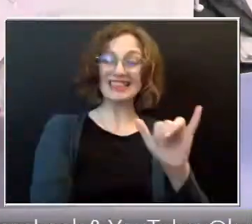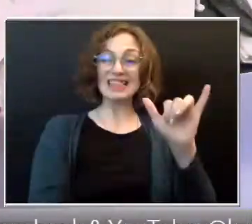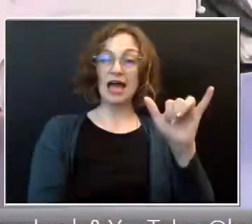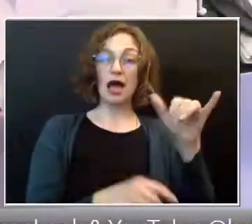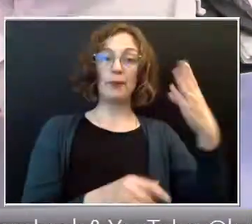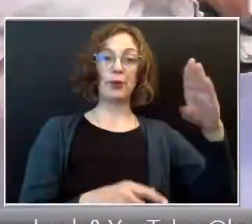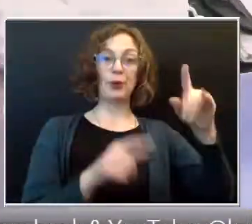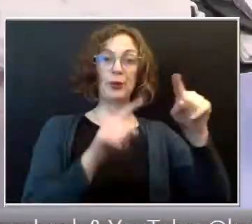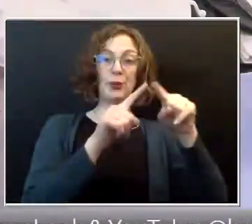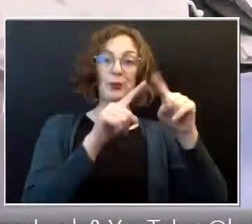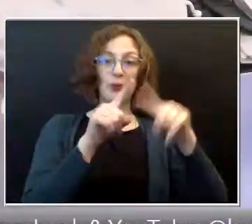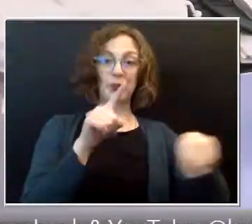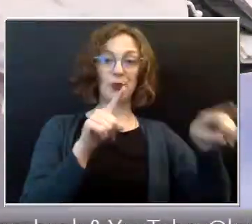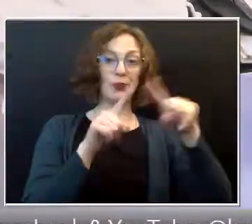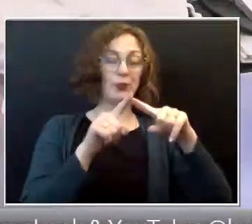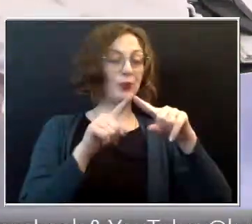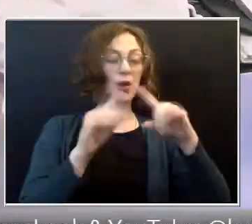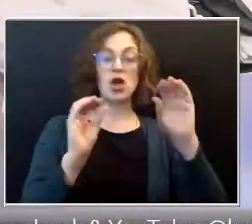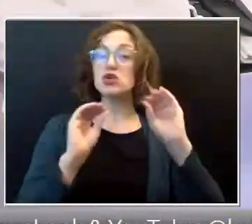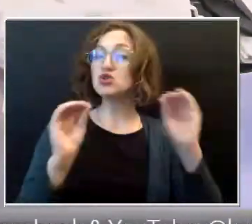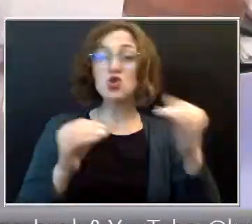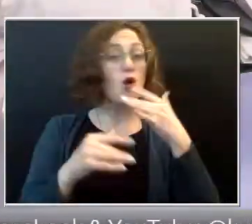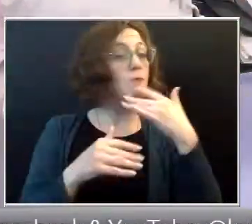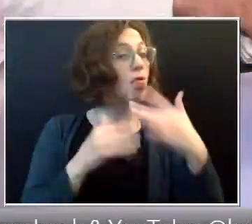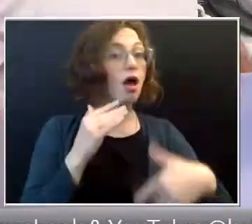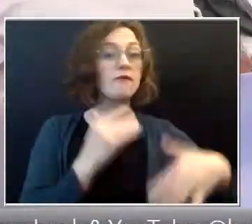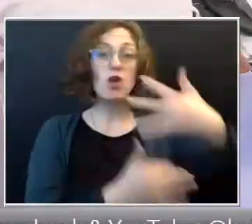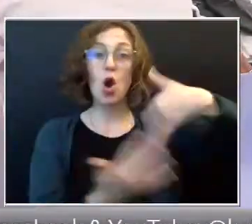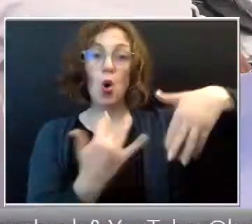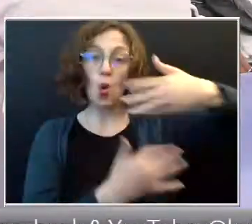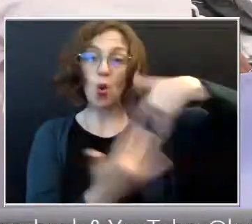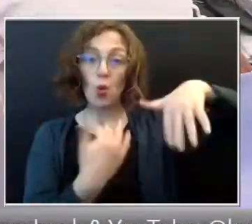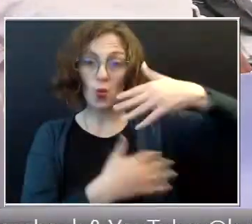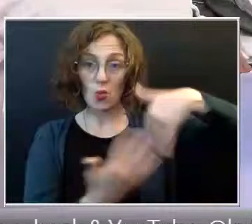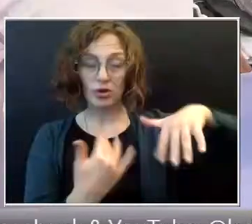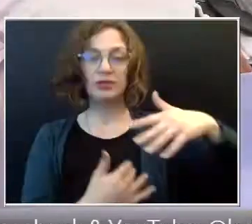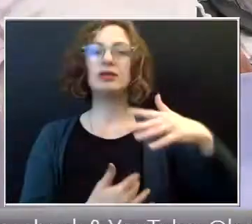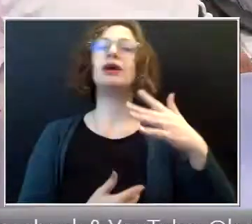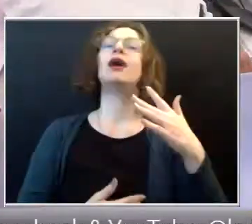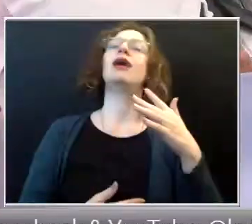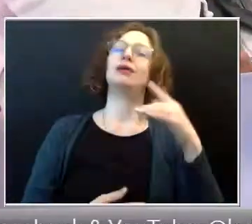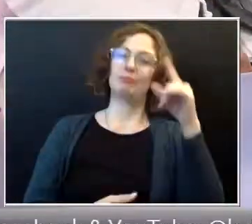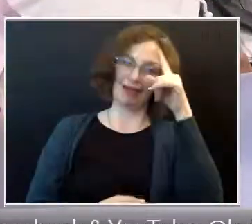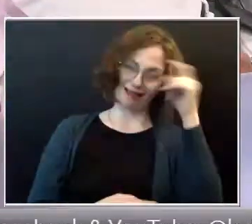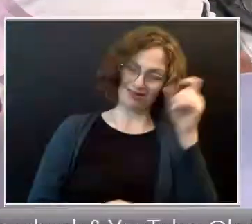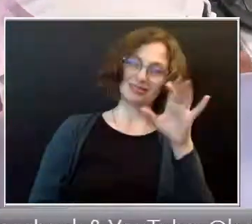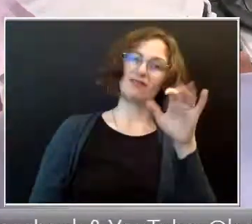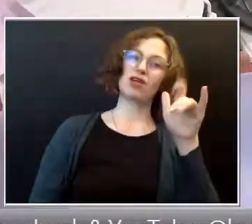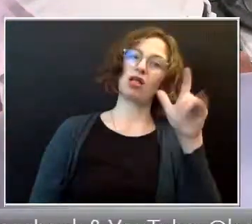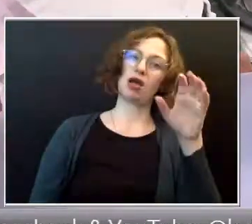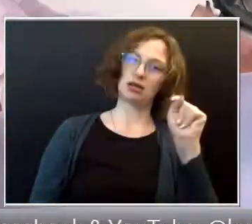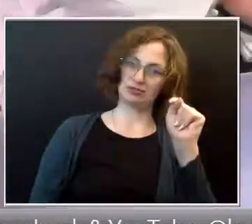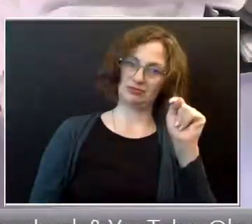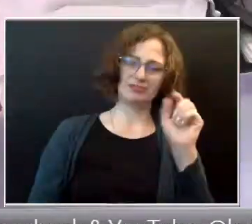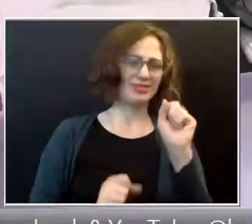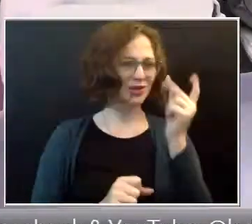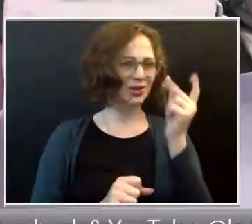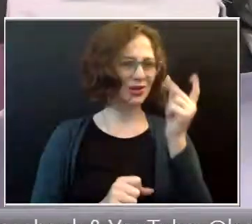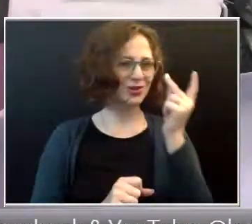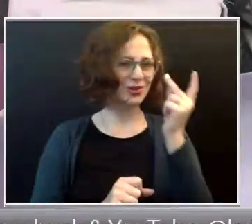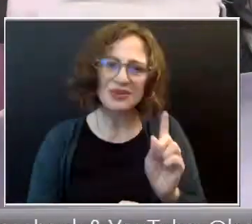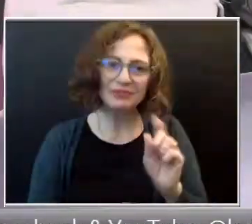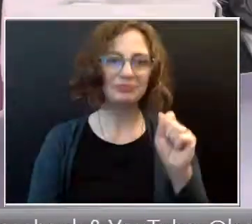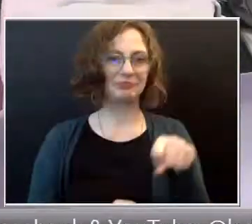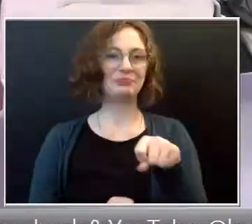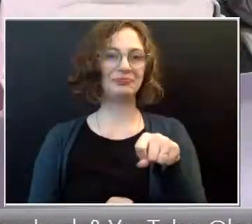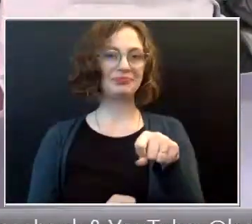portion on the right side of Doug's brain. Because there's a clot somewhere in there. Correct, Can you see where the clot is? Yeah, so right here where that arrow is pointing, that's where